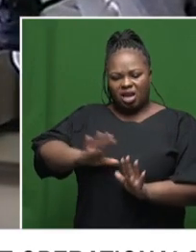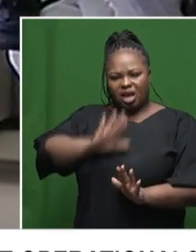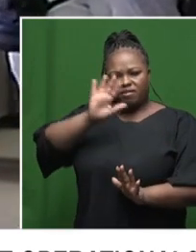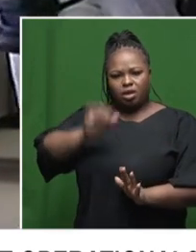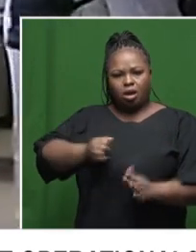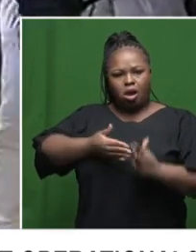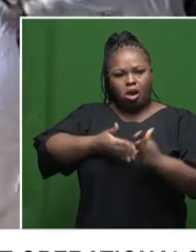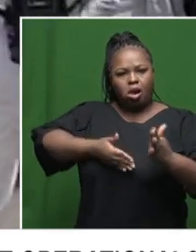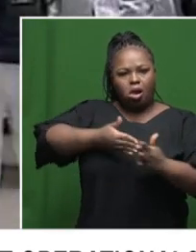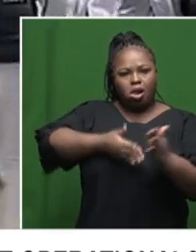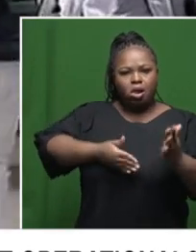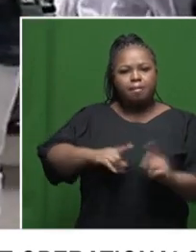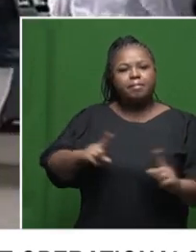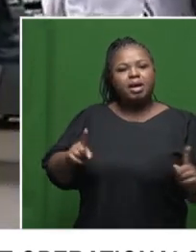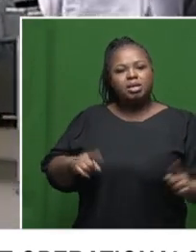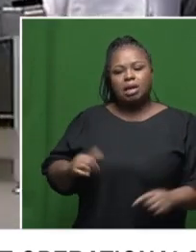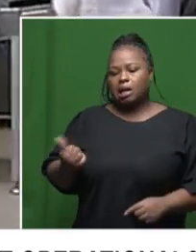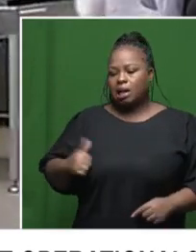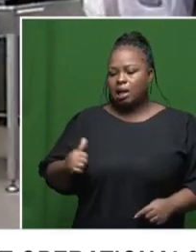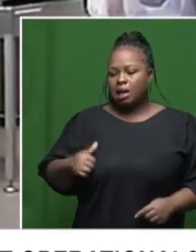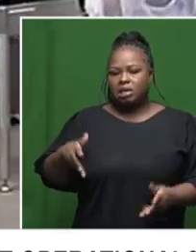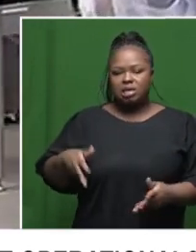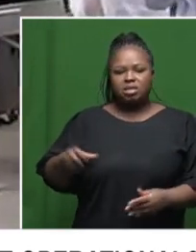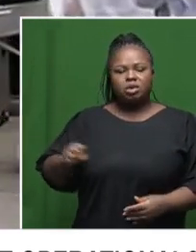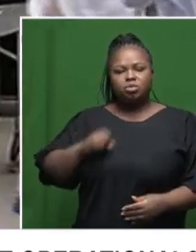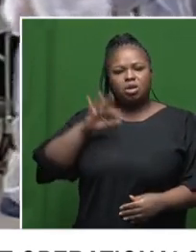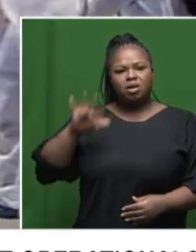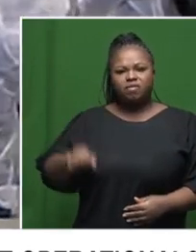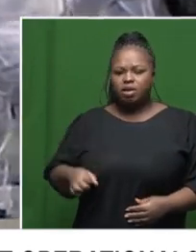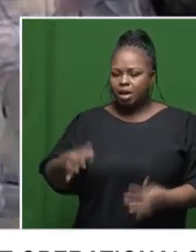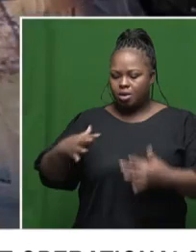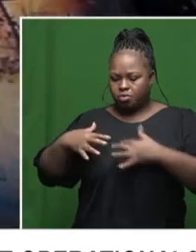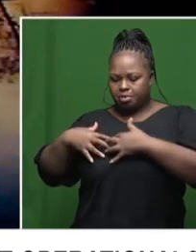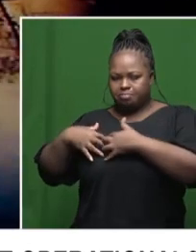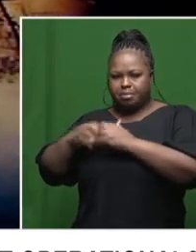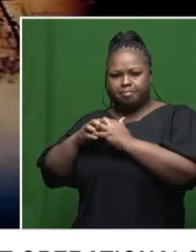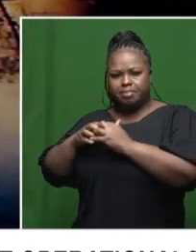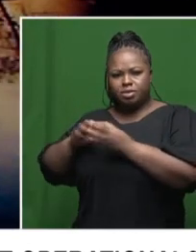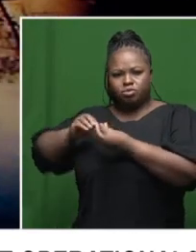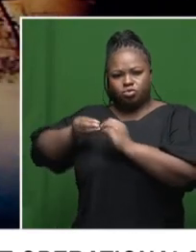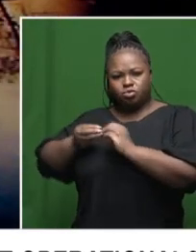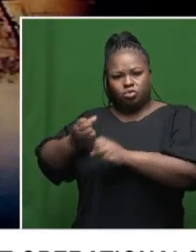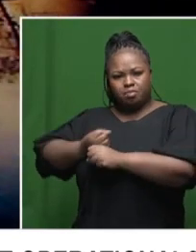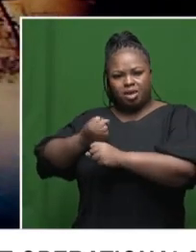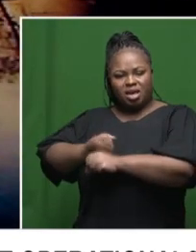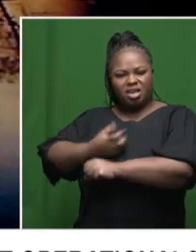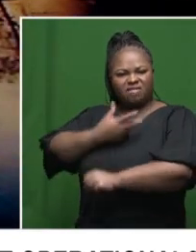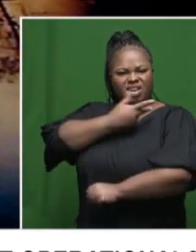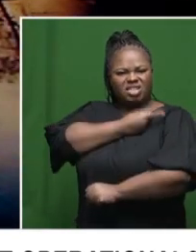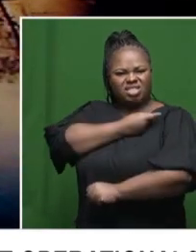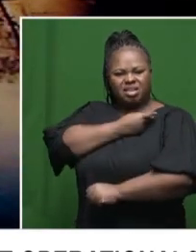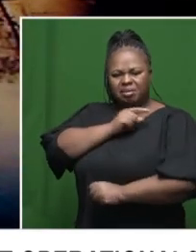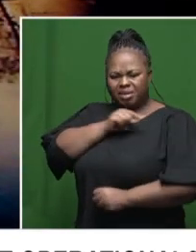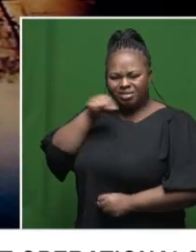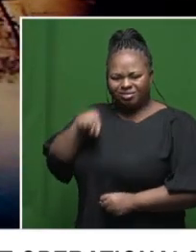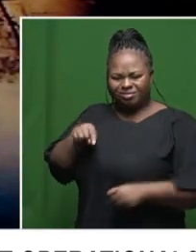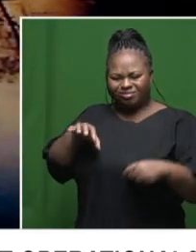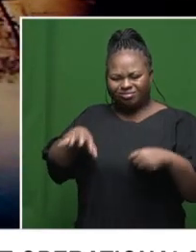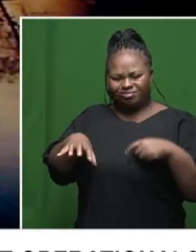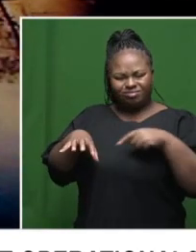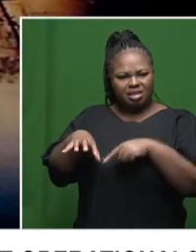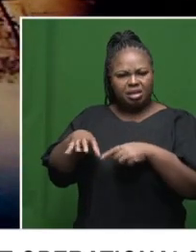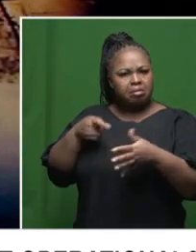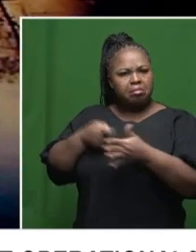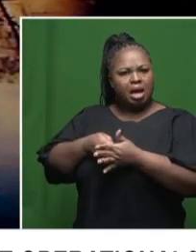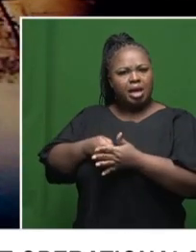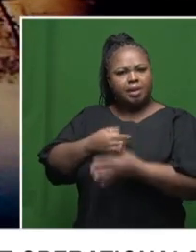to produce this, and yet nobody is ordering. What does this tell us about the hesitancy around vaccines on the continent? I